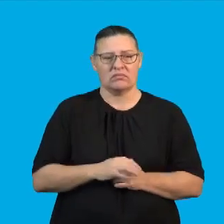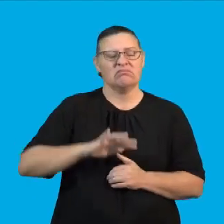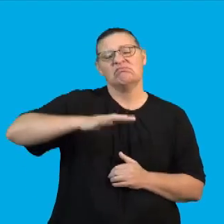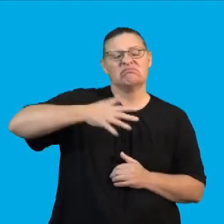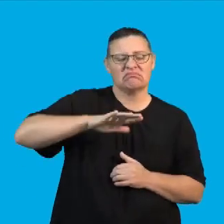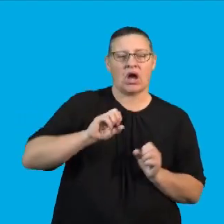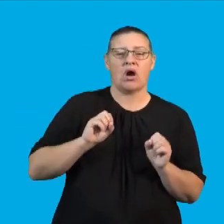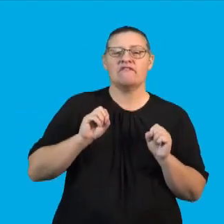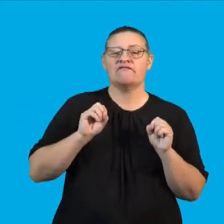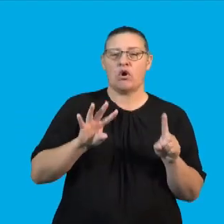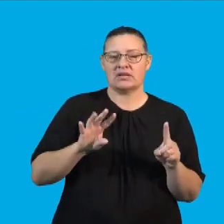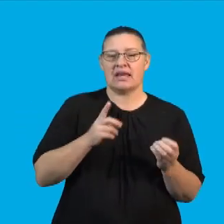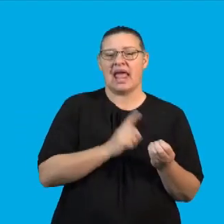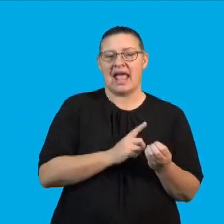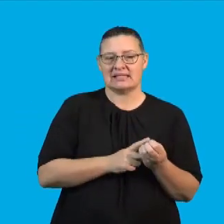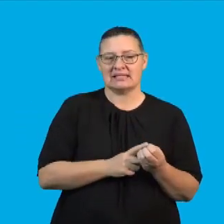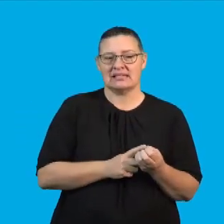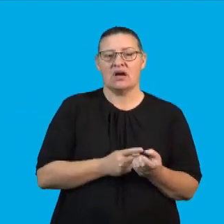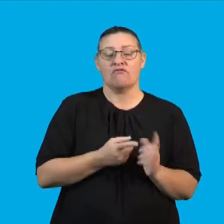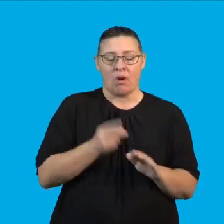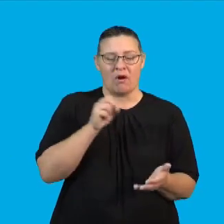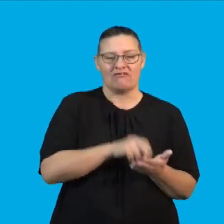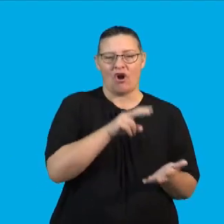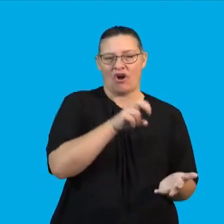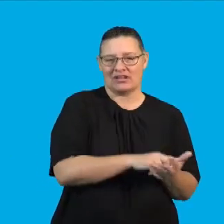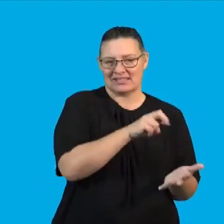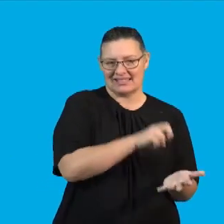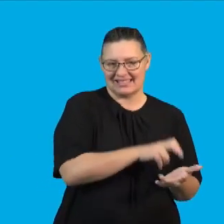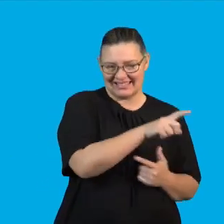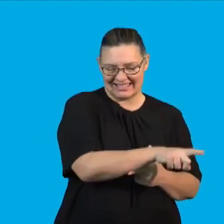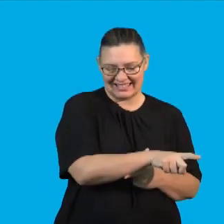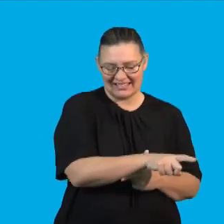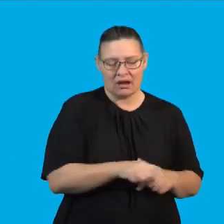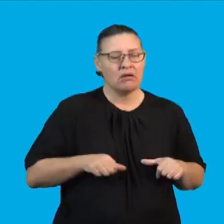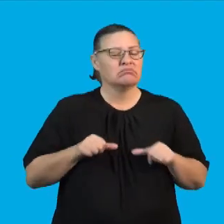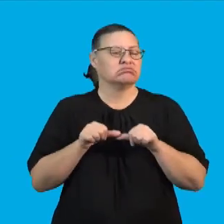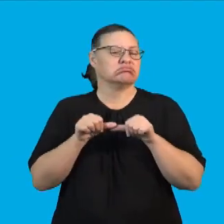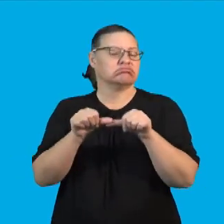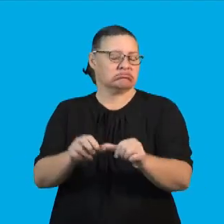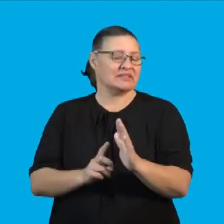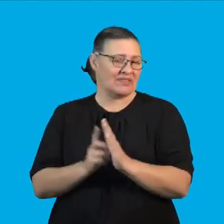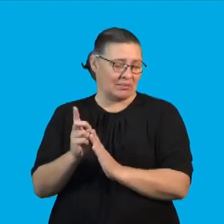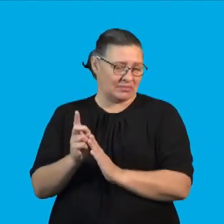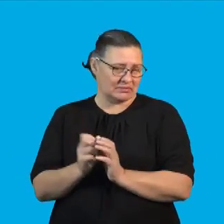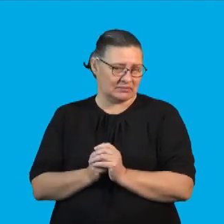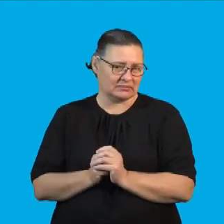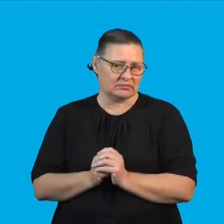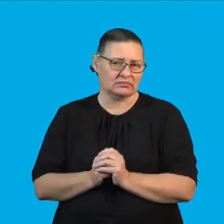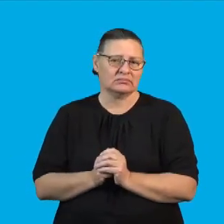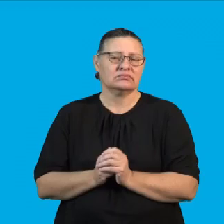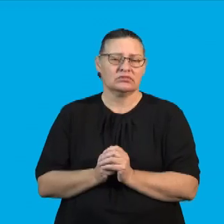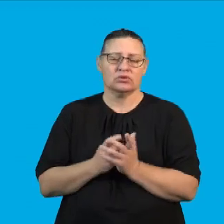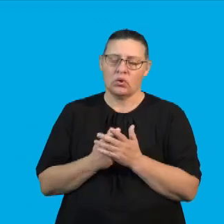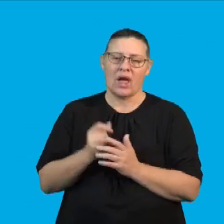1.4, on average, 14 eggs from each female frog. 14 eggs from each female frog